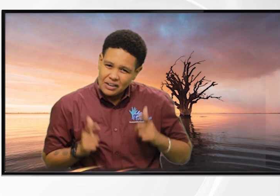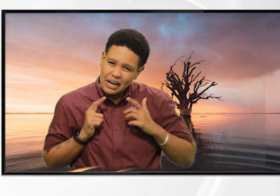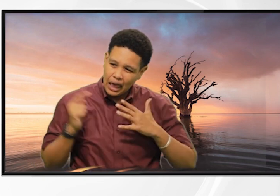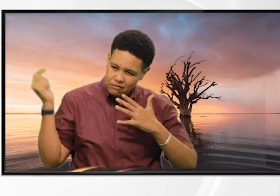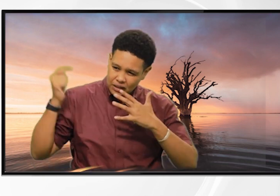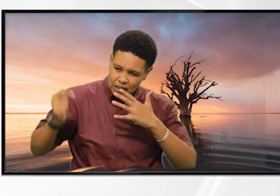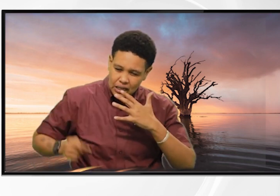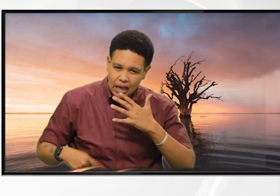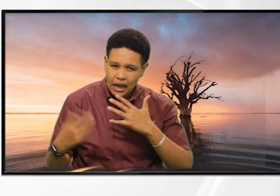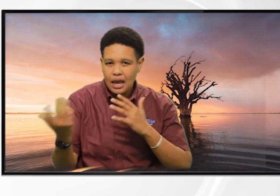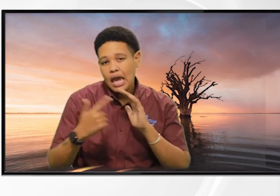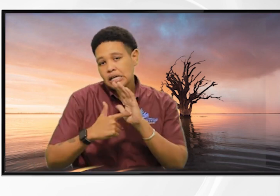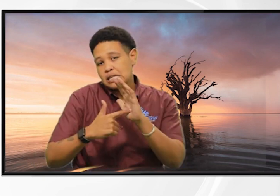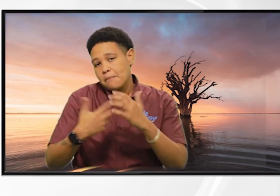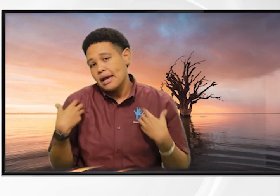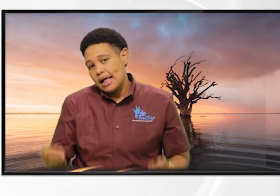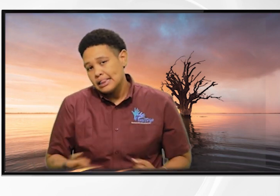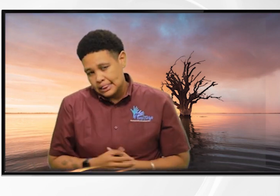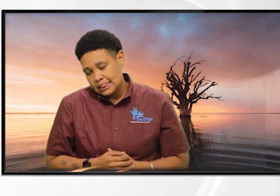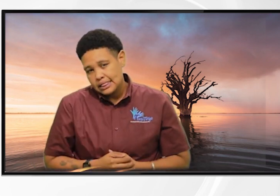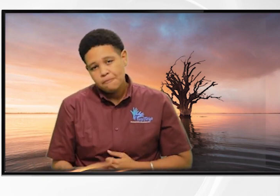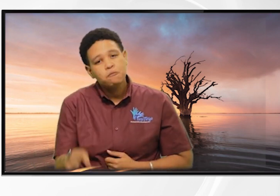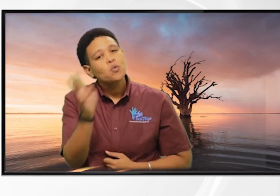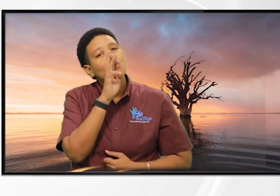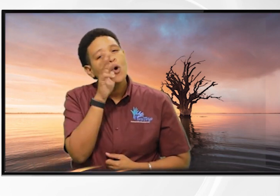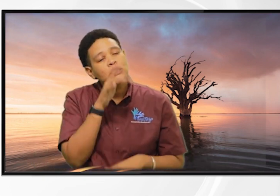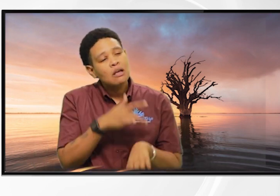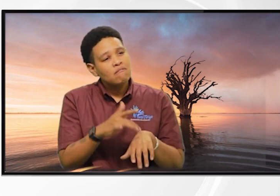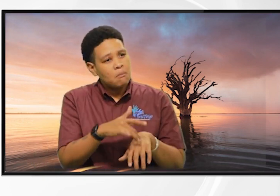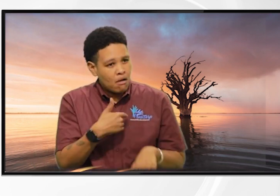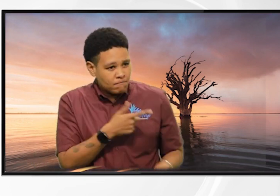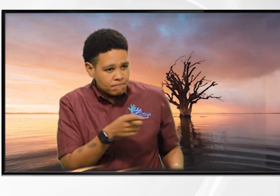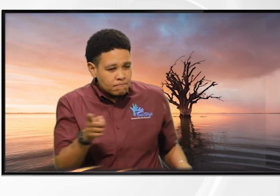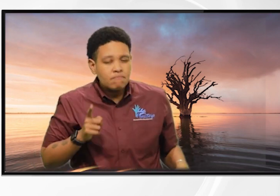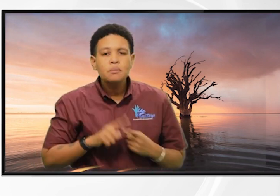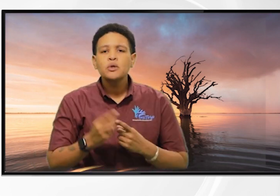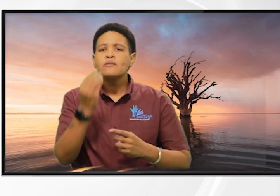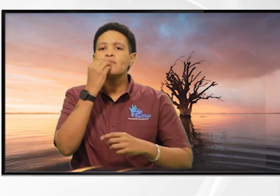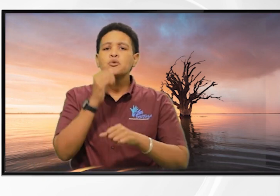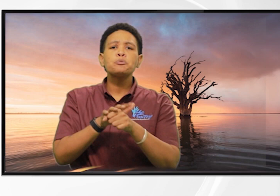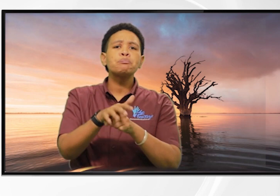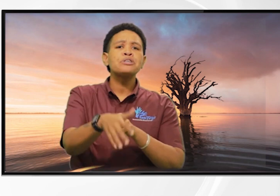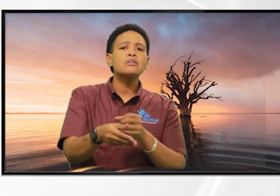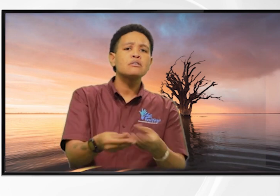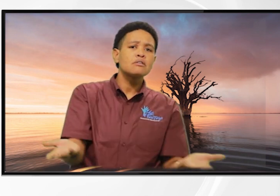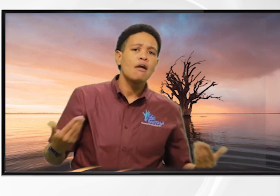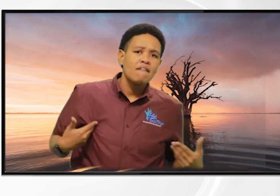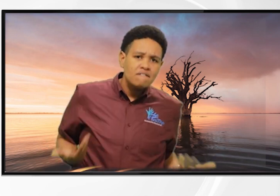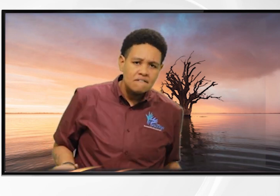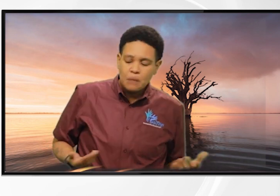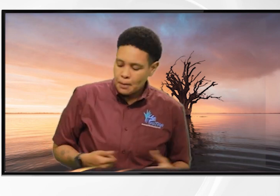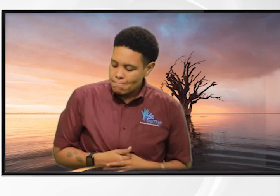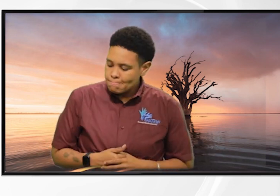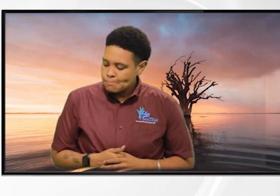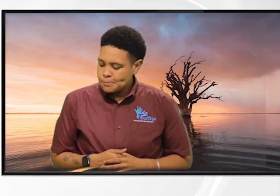indicators. Example, health, water availability, and food security.